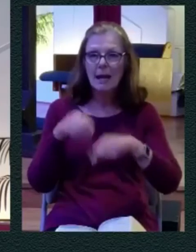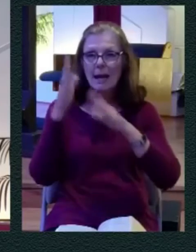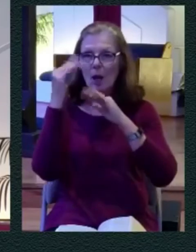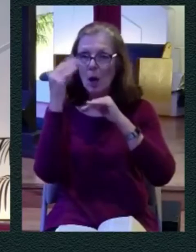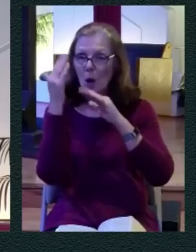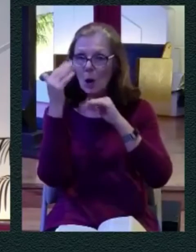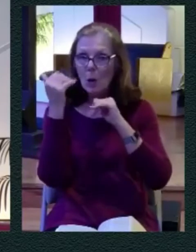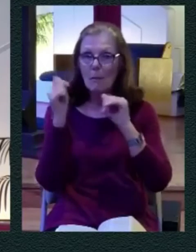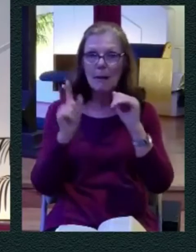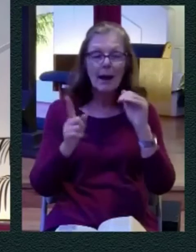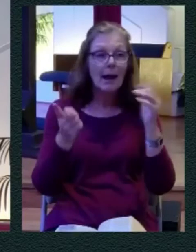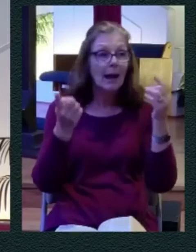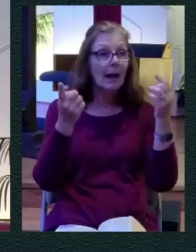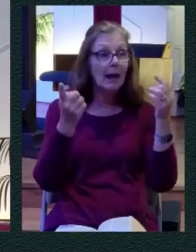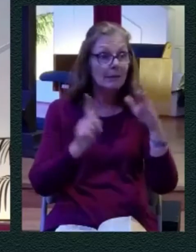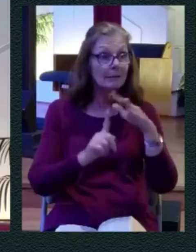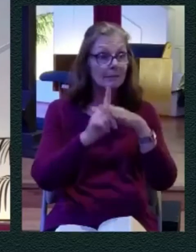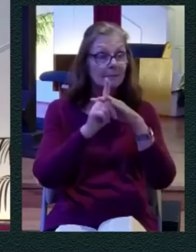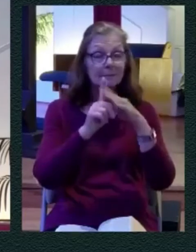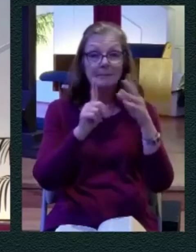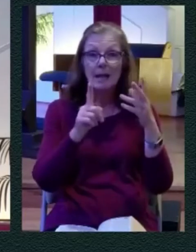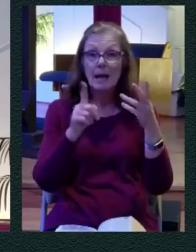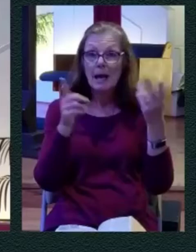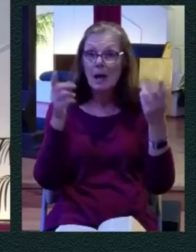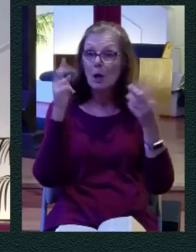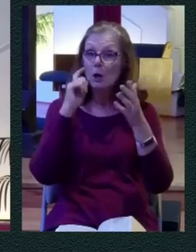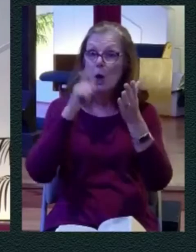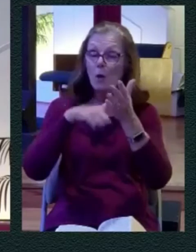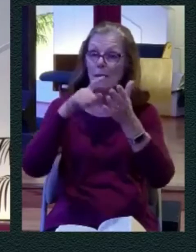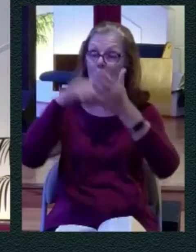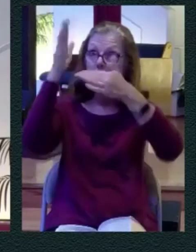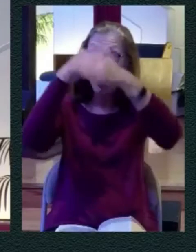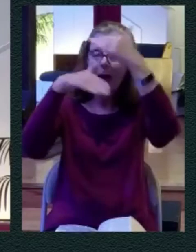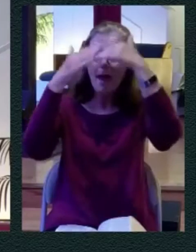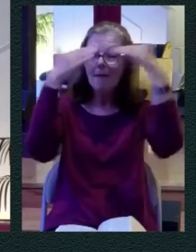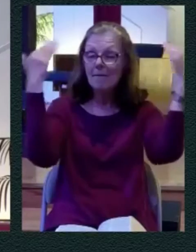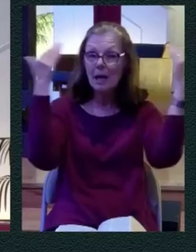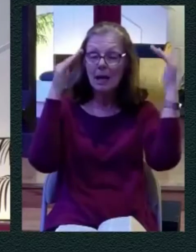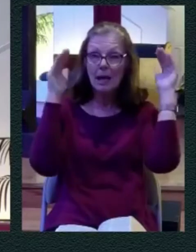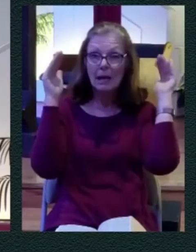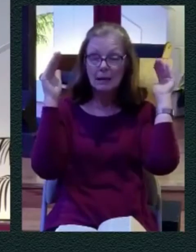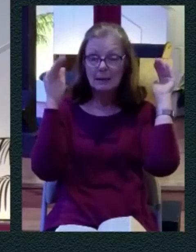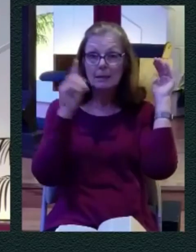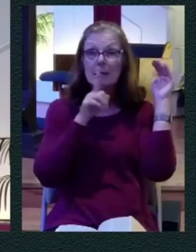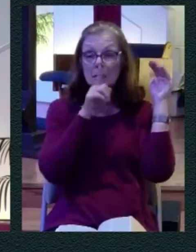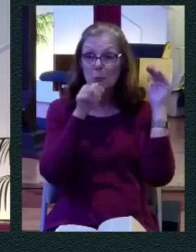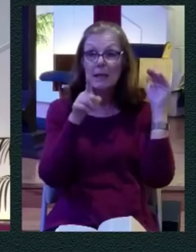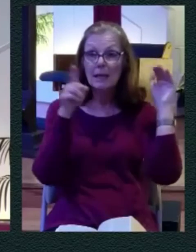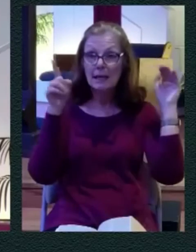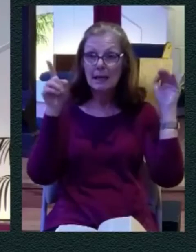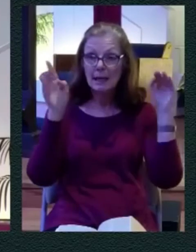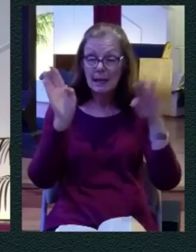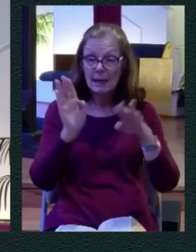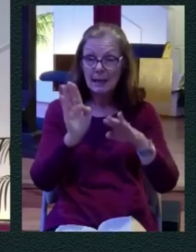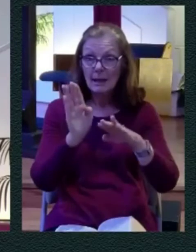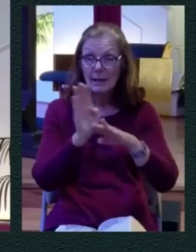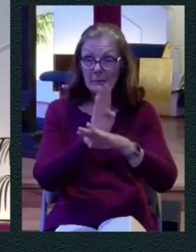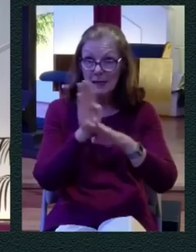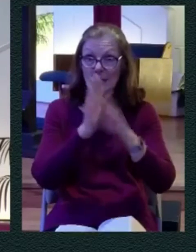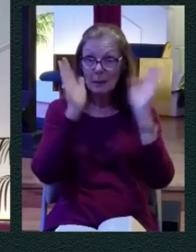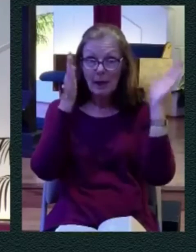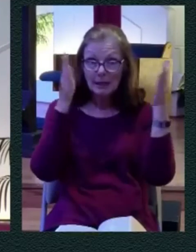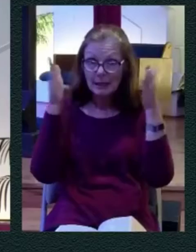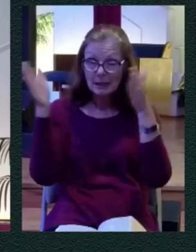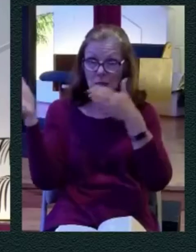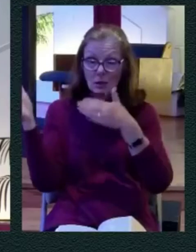heaven was engaged. Heaven is engaged. We do not live